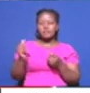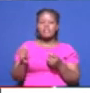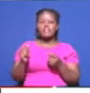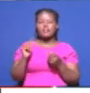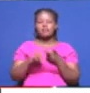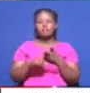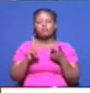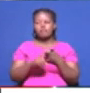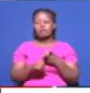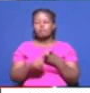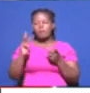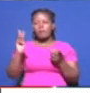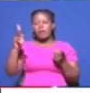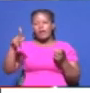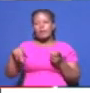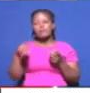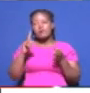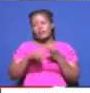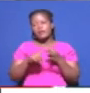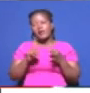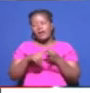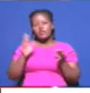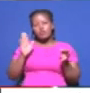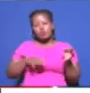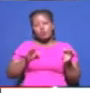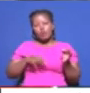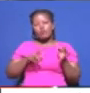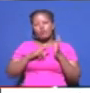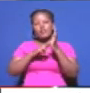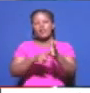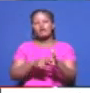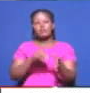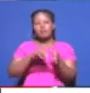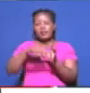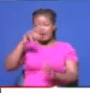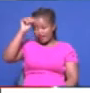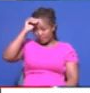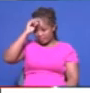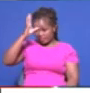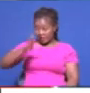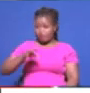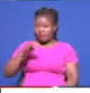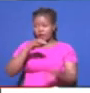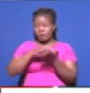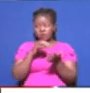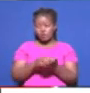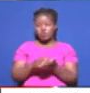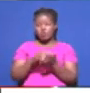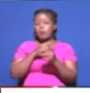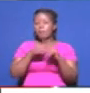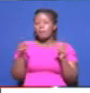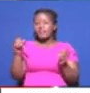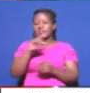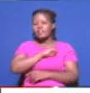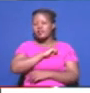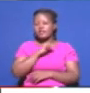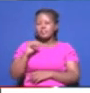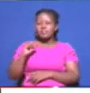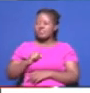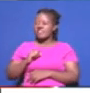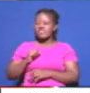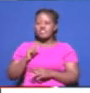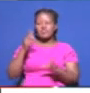on MP ticket, and of course, women rep ticket, and the governor's ticket. However, the Senate, they will not be participating